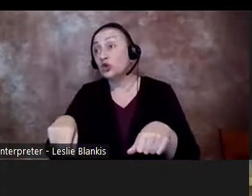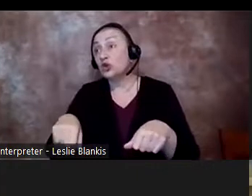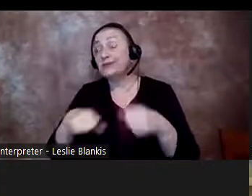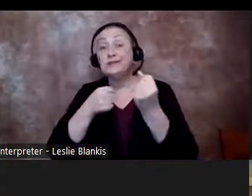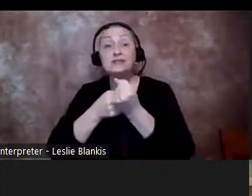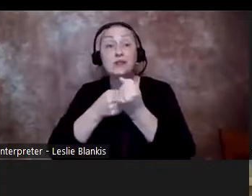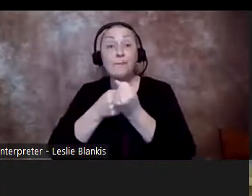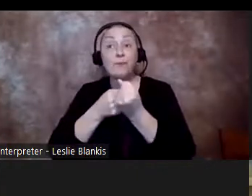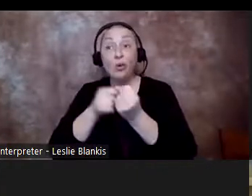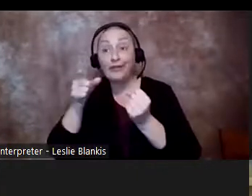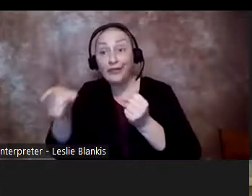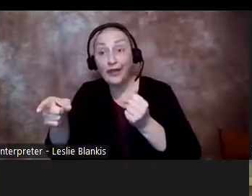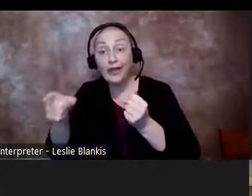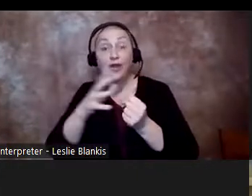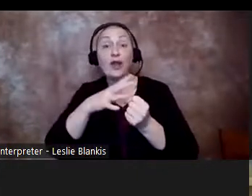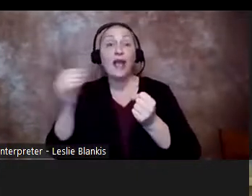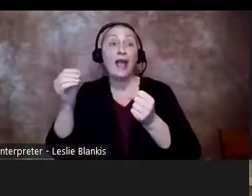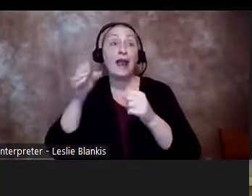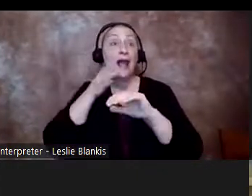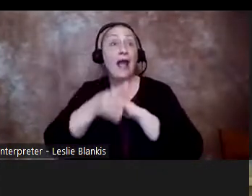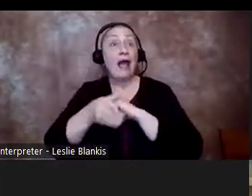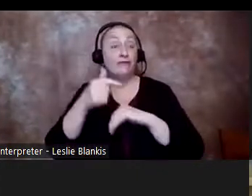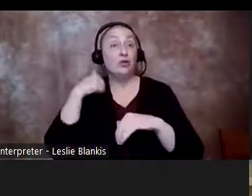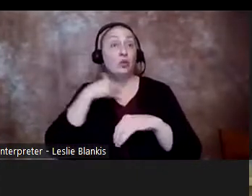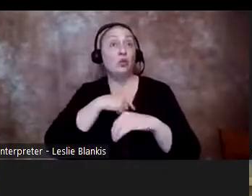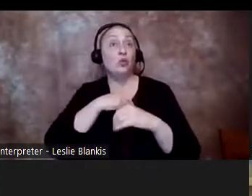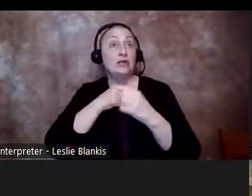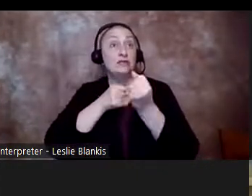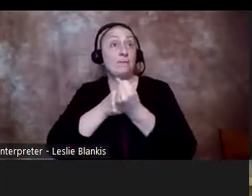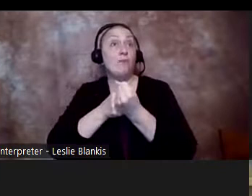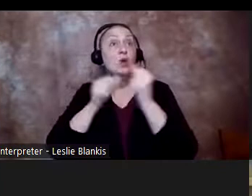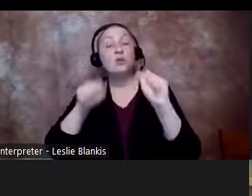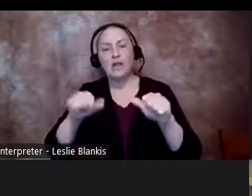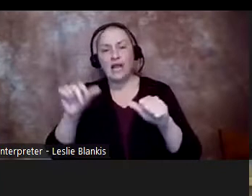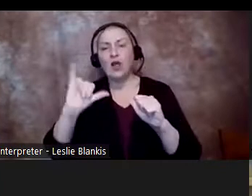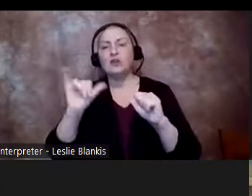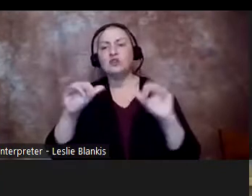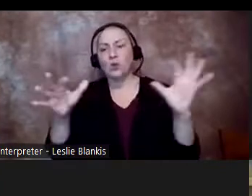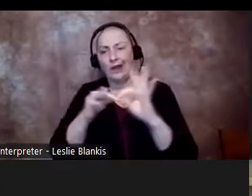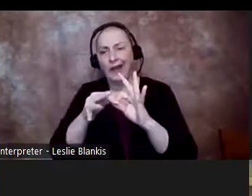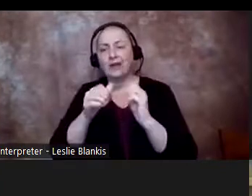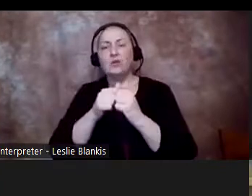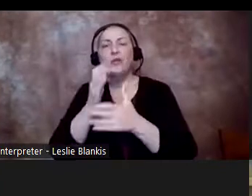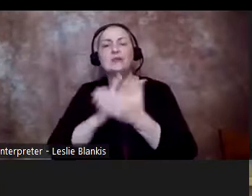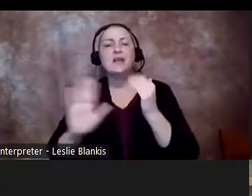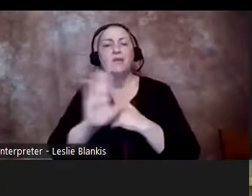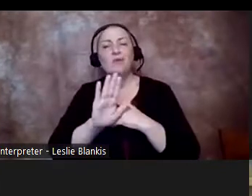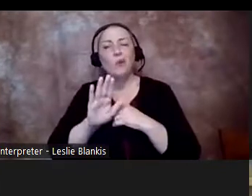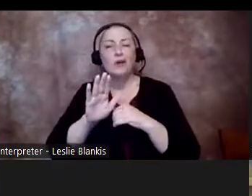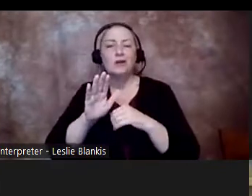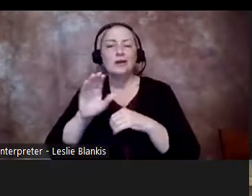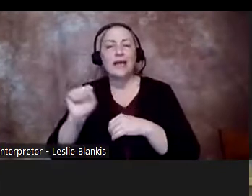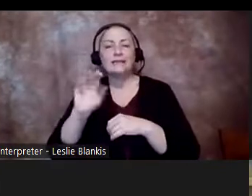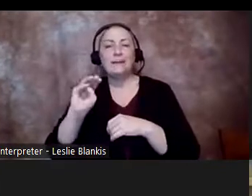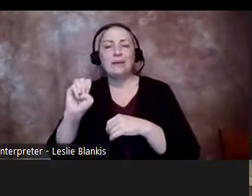support there, as well as after we support, we could also connect you with some of your subject matter experts